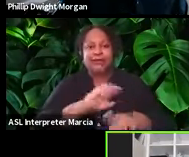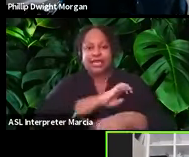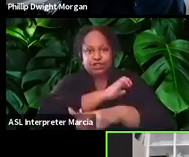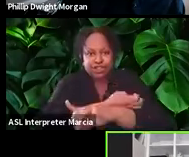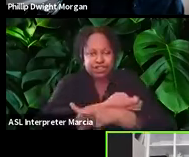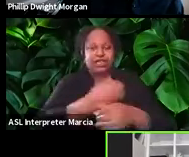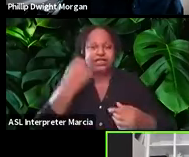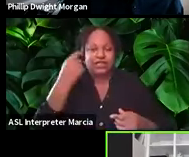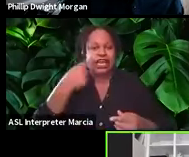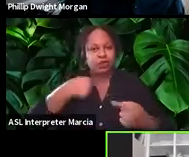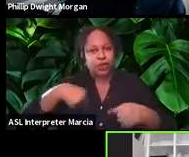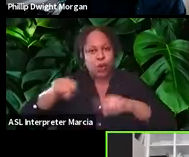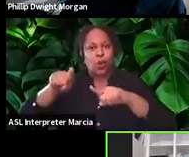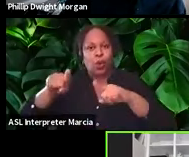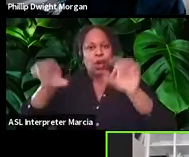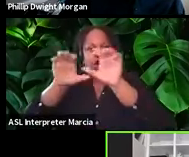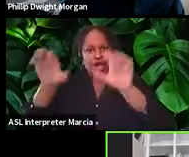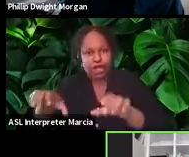cottage. You got to enjoy your summer.